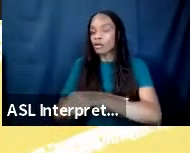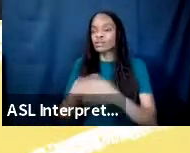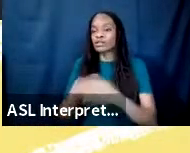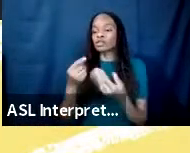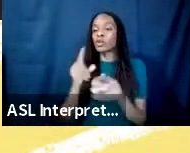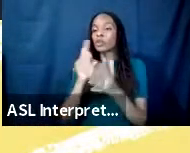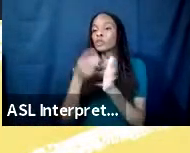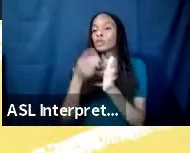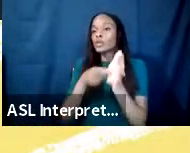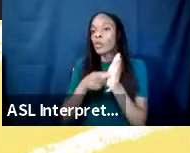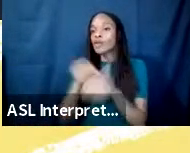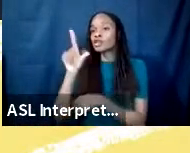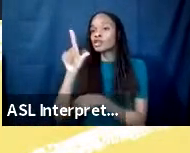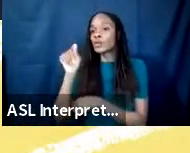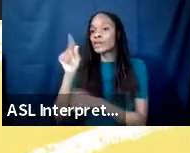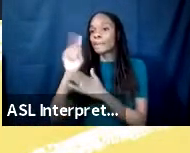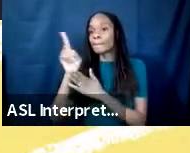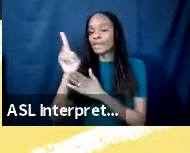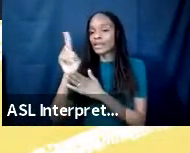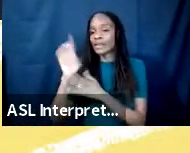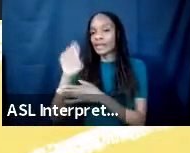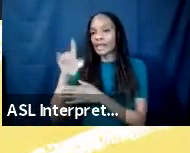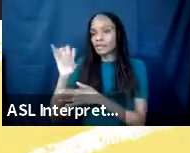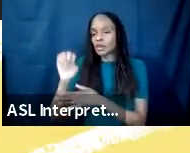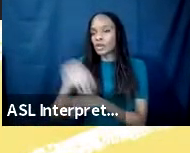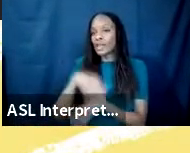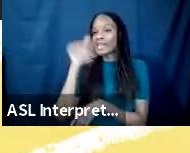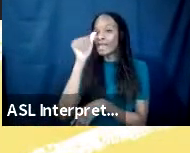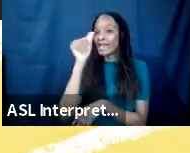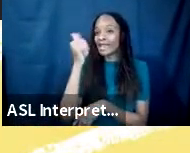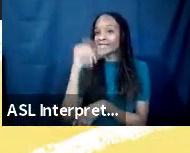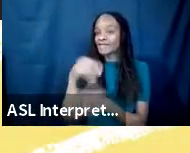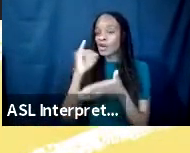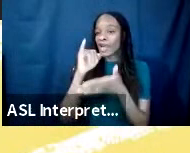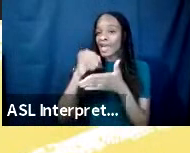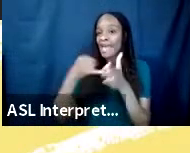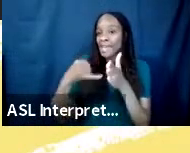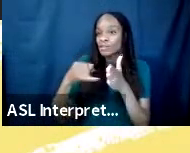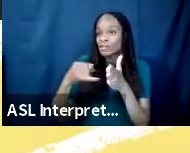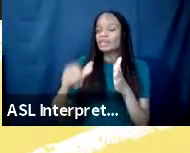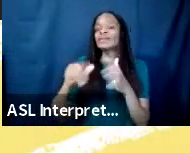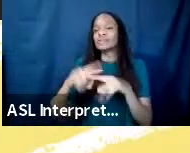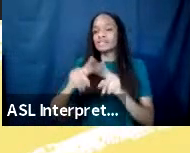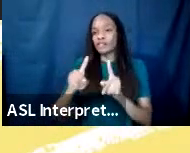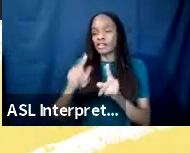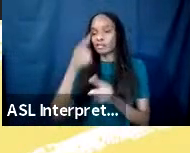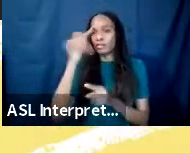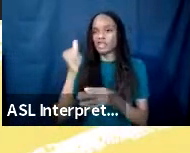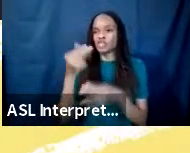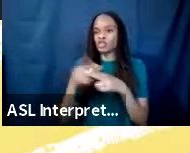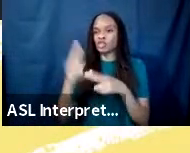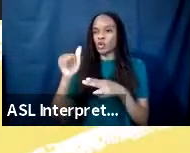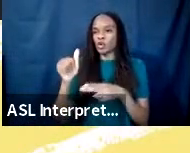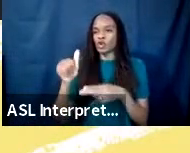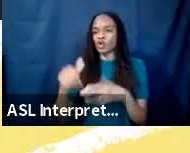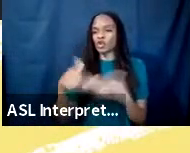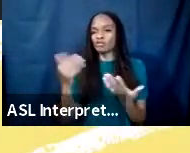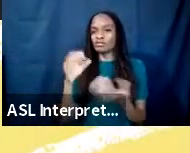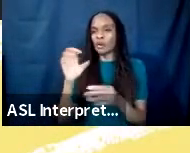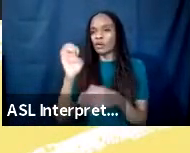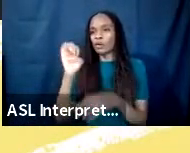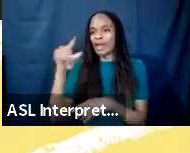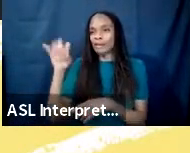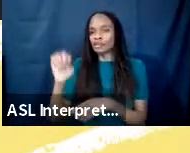episodes. It works a little different in animation because animation has shorter episodes that are often paired together. Again, we could probably